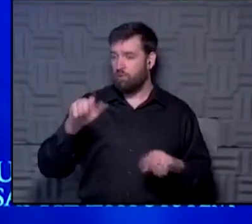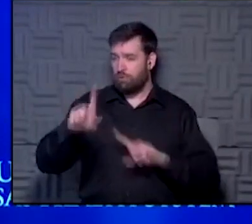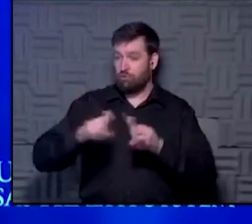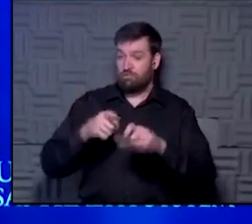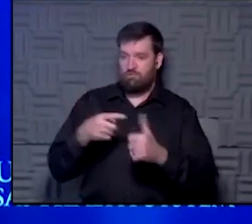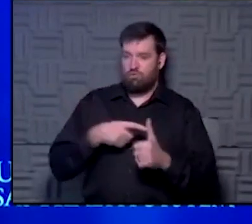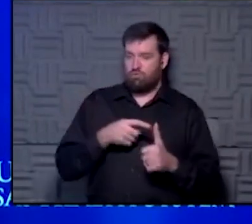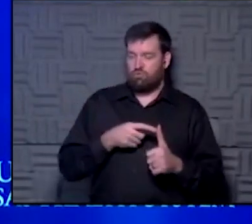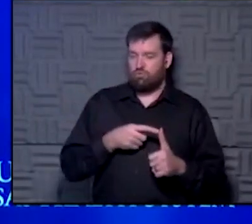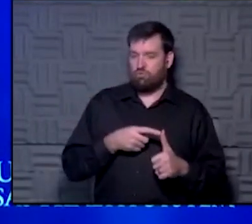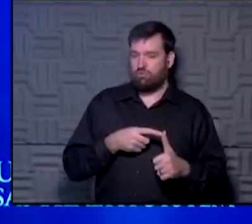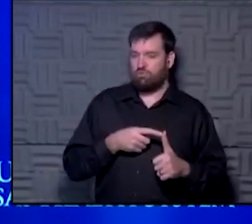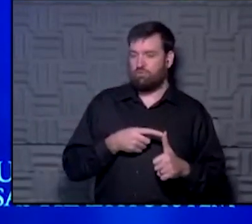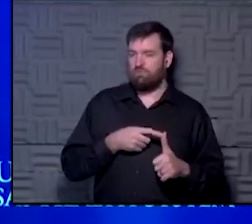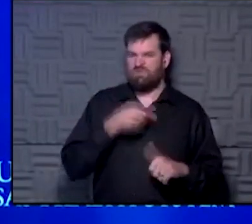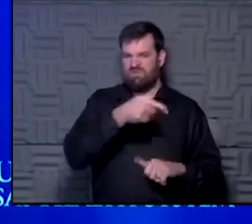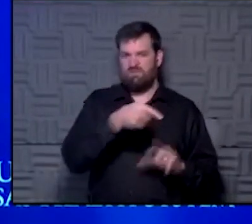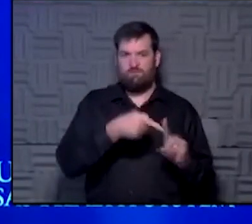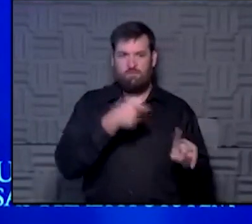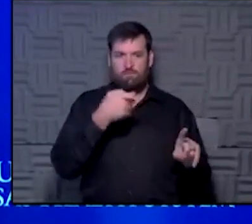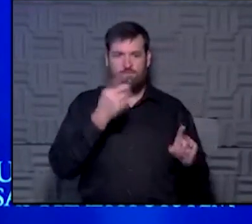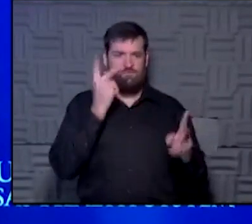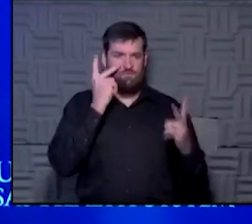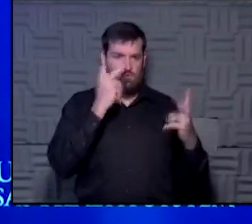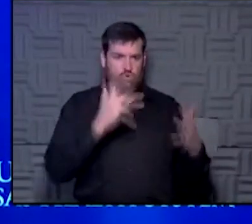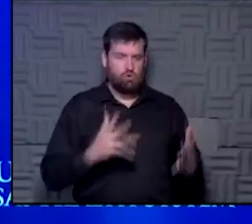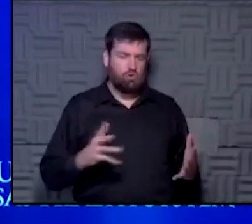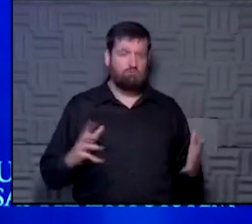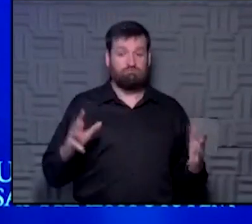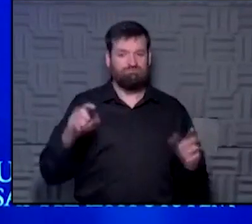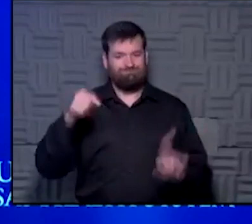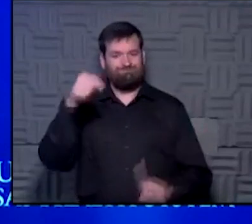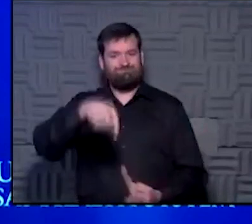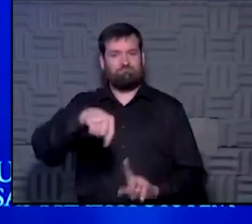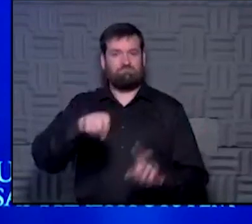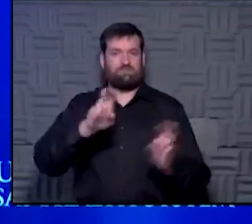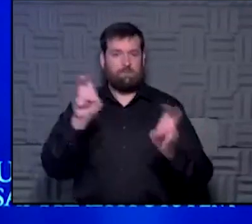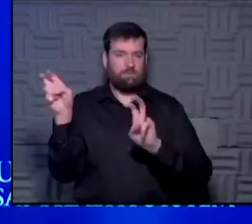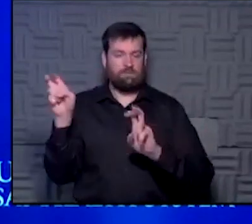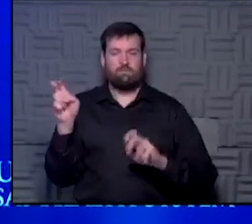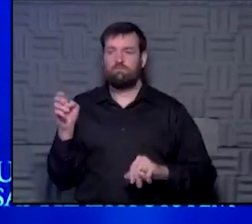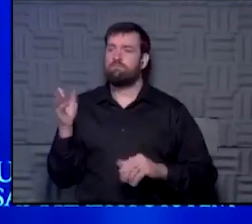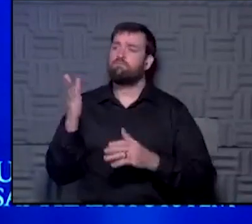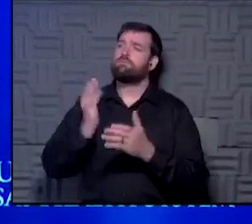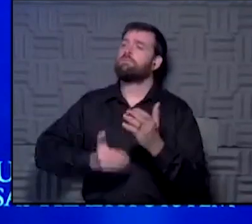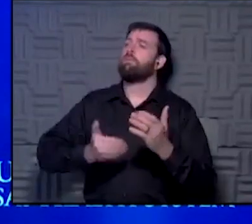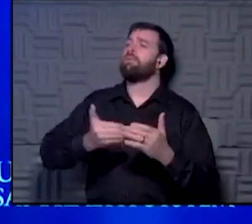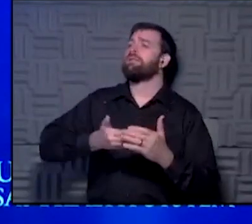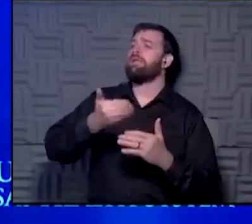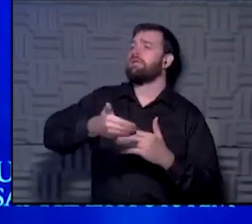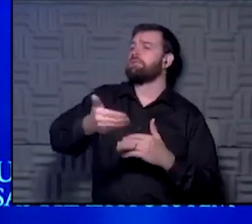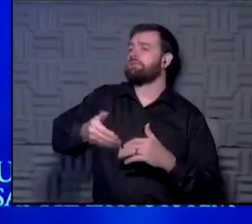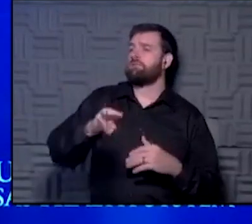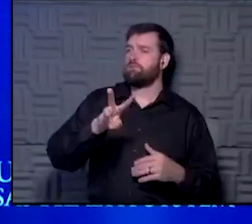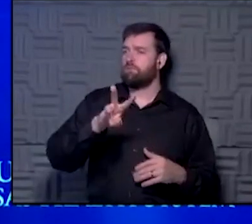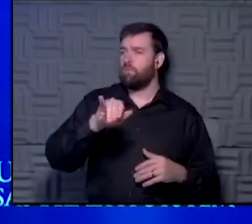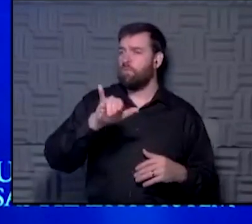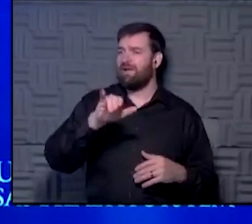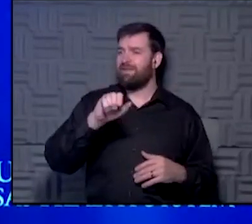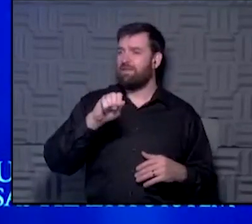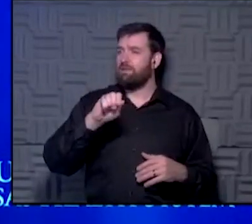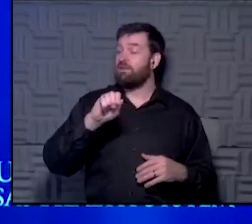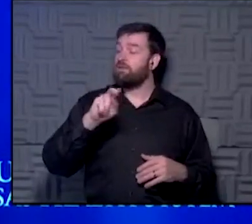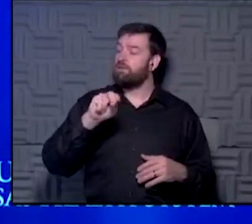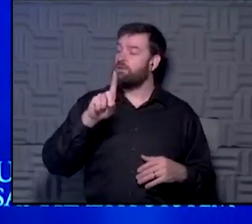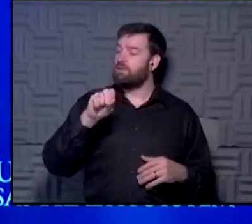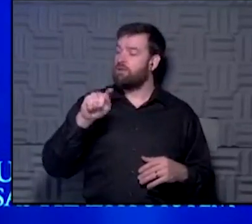that one, I want to get to one from a viewer just came in. It's a little more on our topic here. What are some of the next steps Wyandotte County is thinking